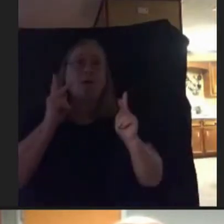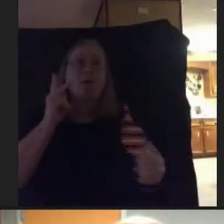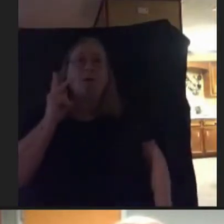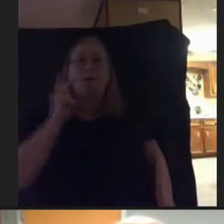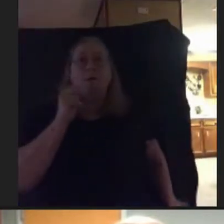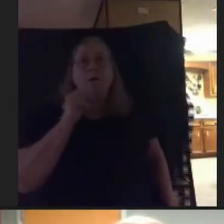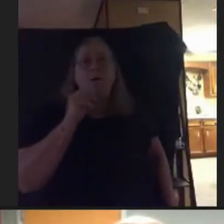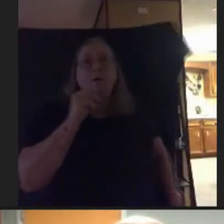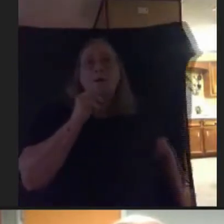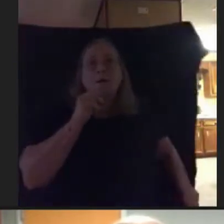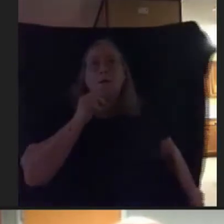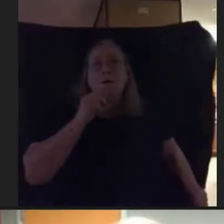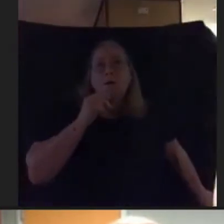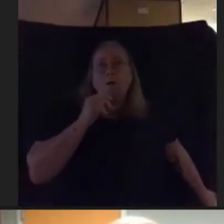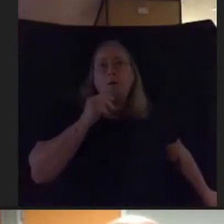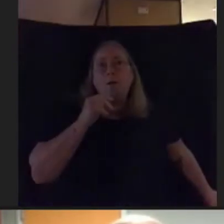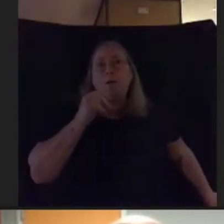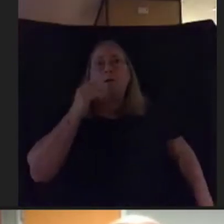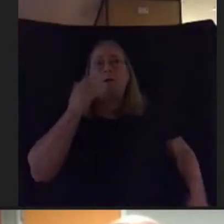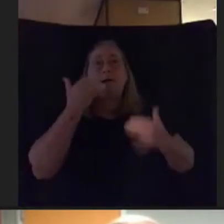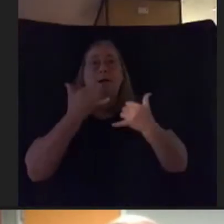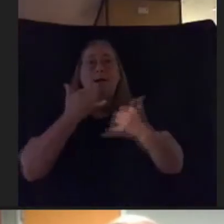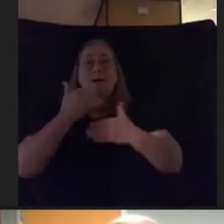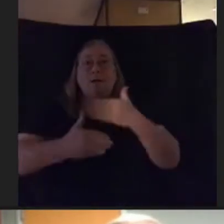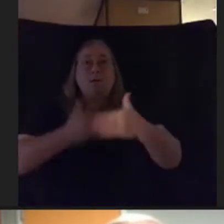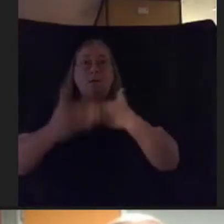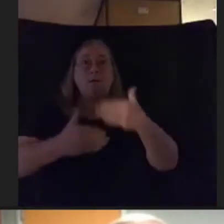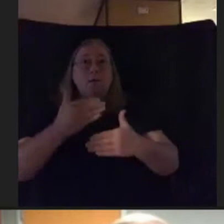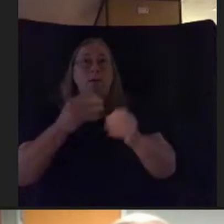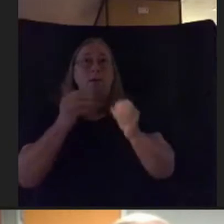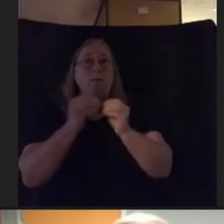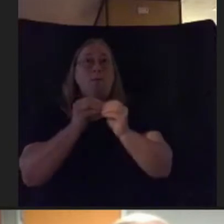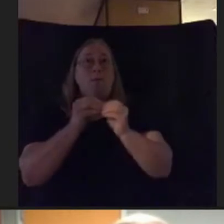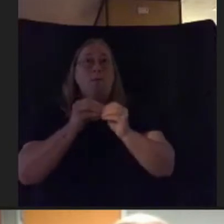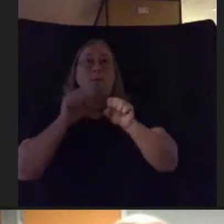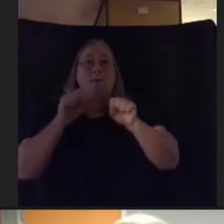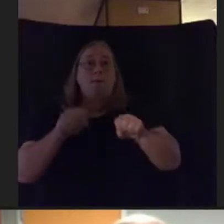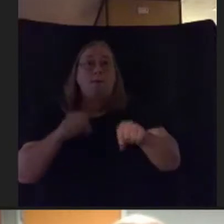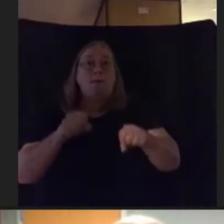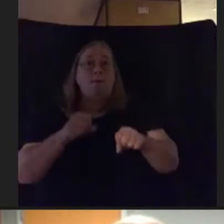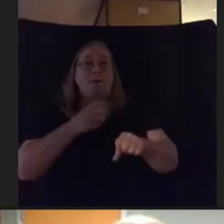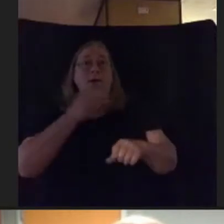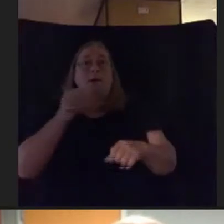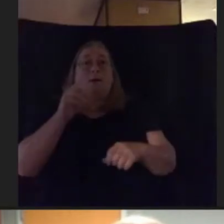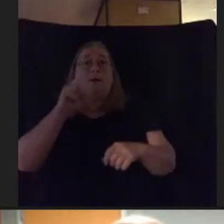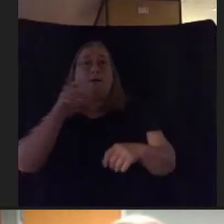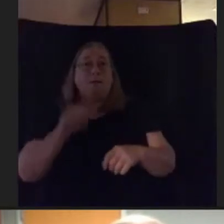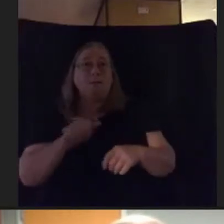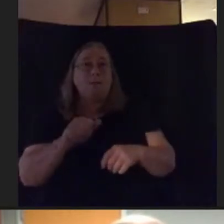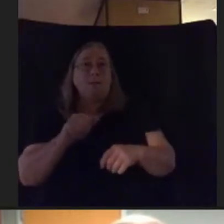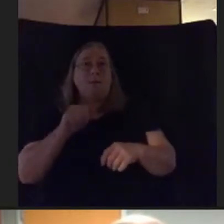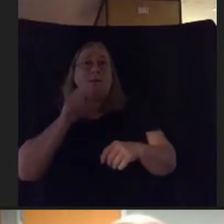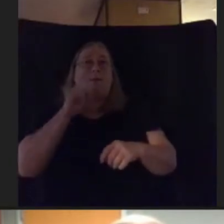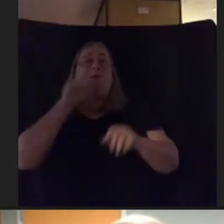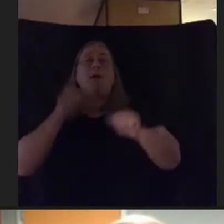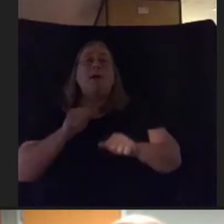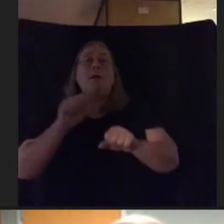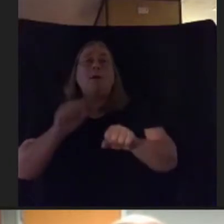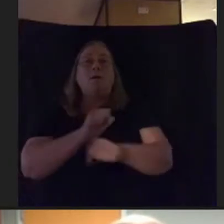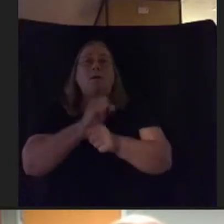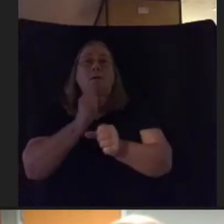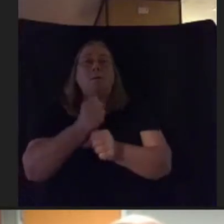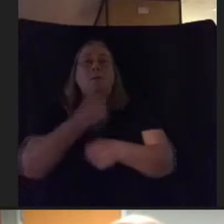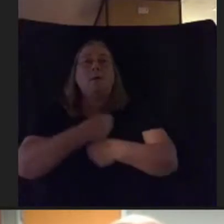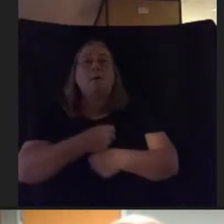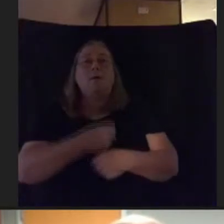through that. And we have taken steps to make sure that we're going to have more and more availability and visibility on when the second appointments can be made. We did open up